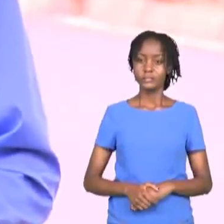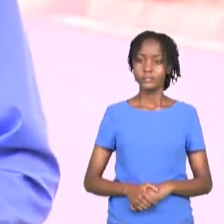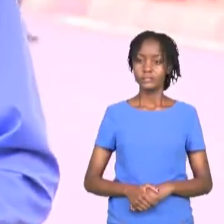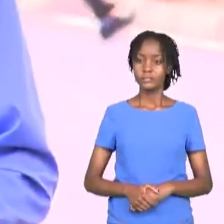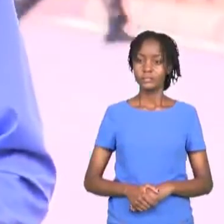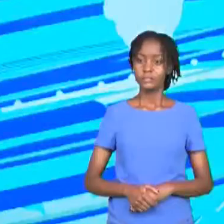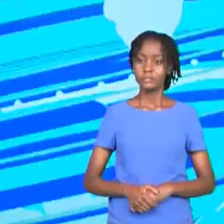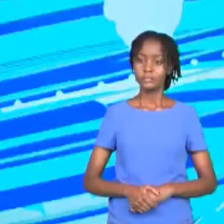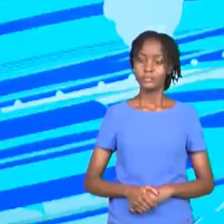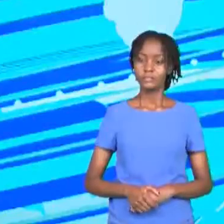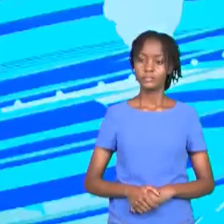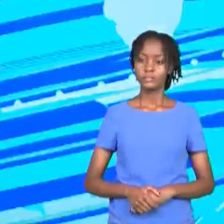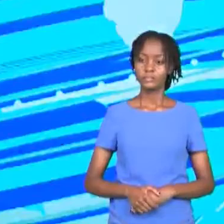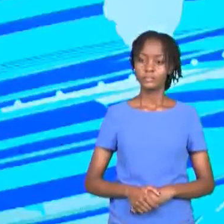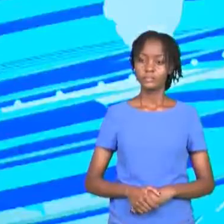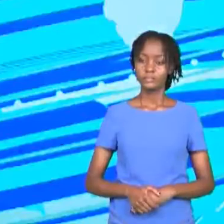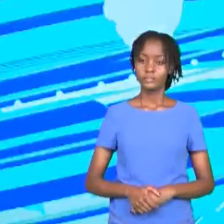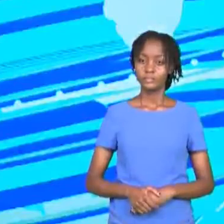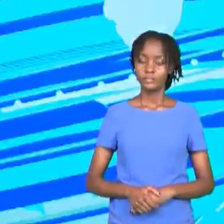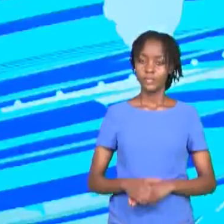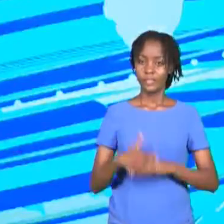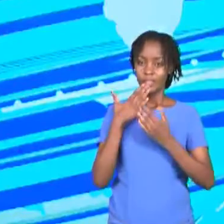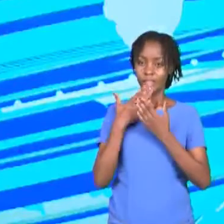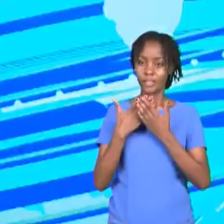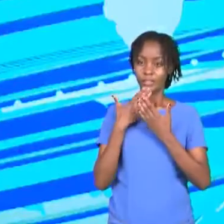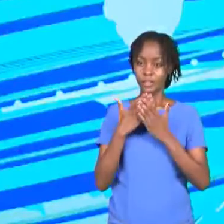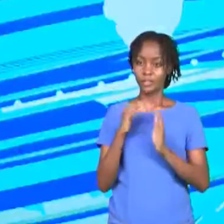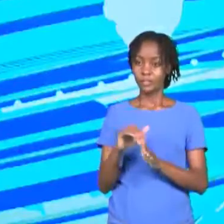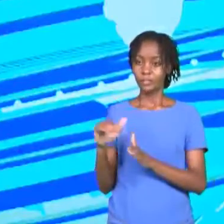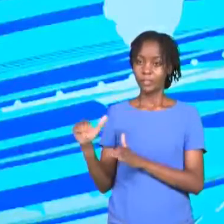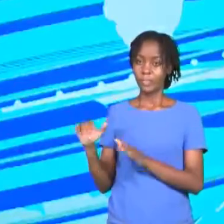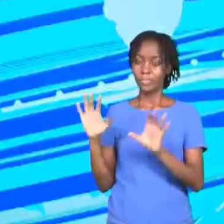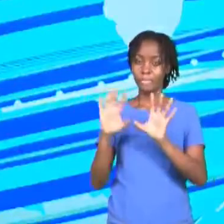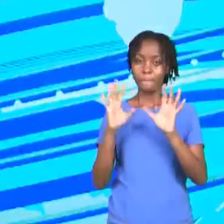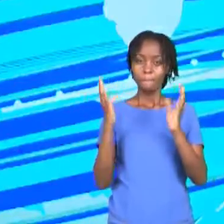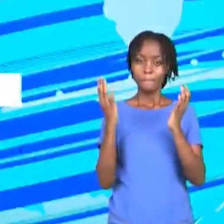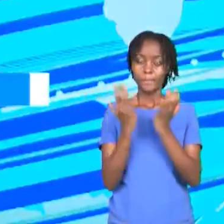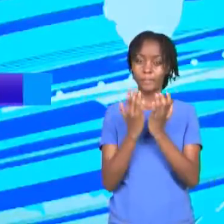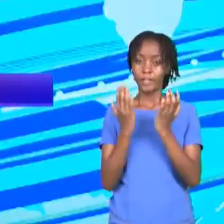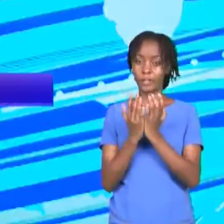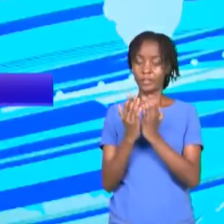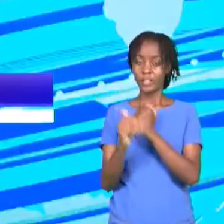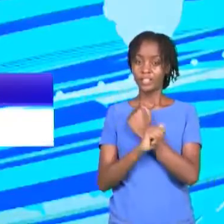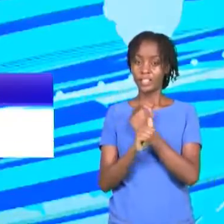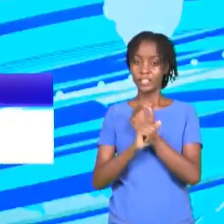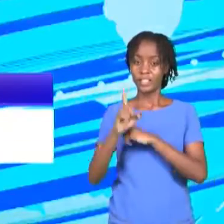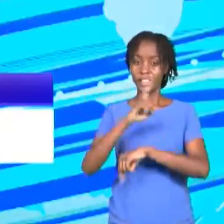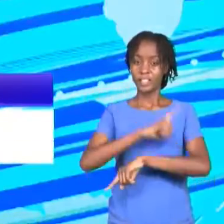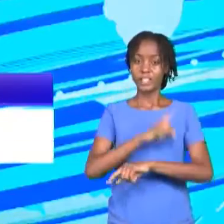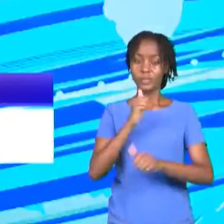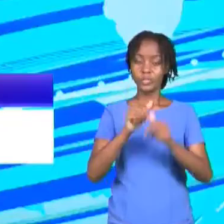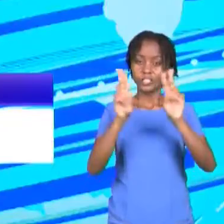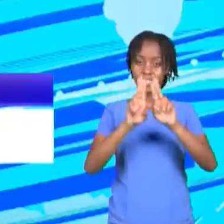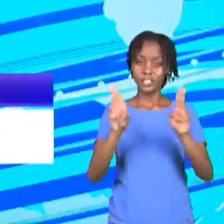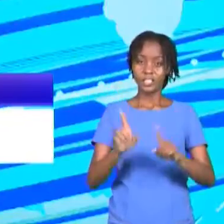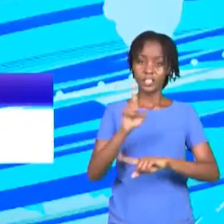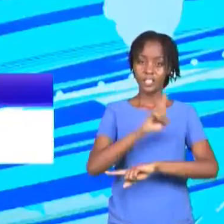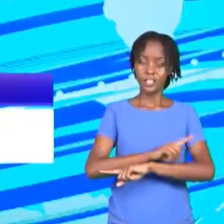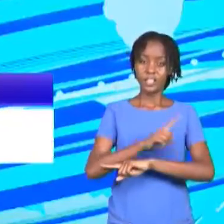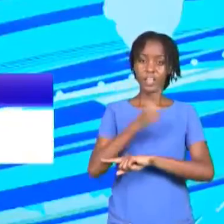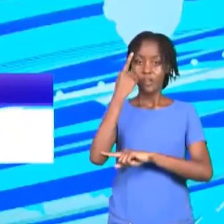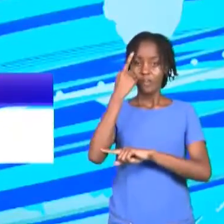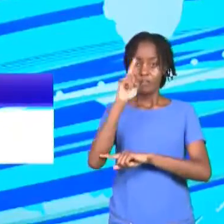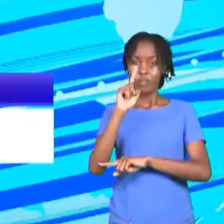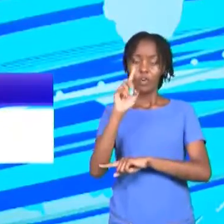Nairobi. Thank you, Kennedy Kimani. Now, World Calamity Control Day, also known as the International Day for Disaster